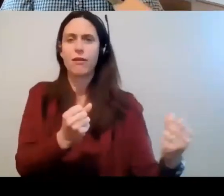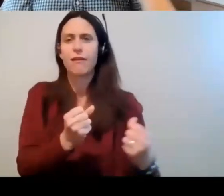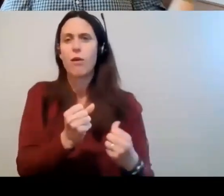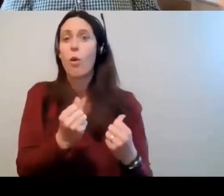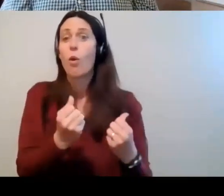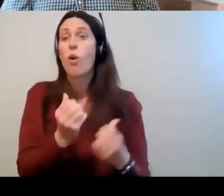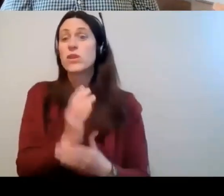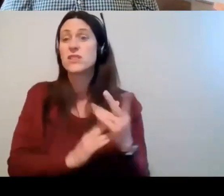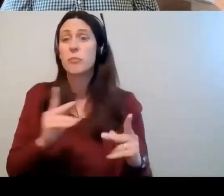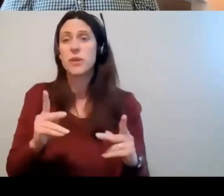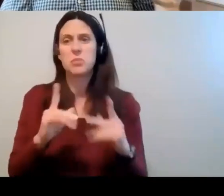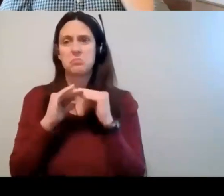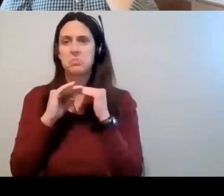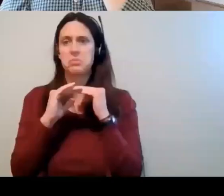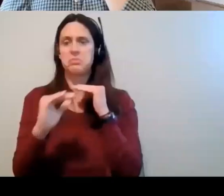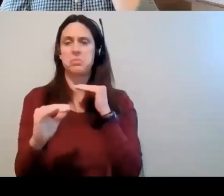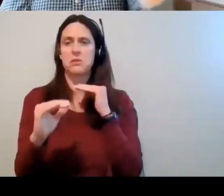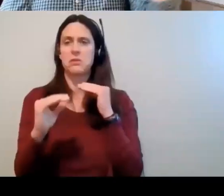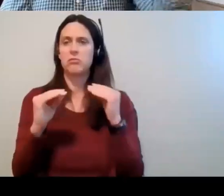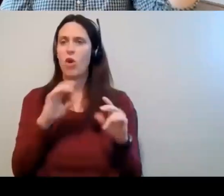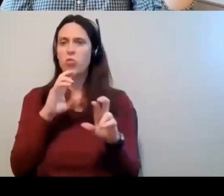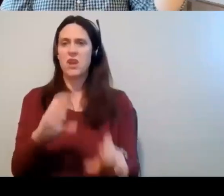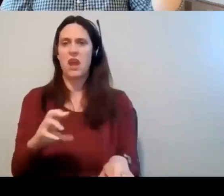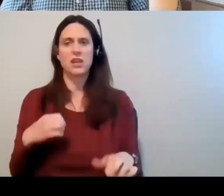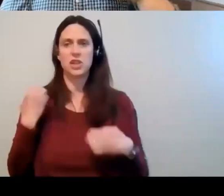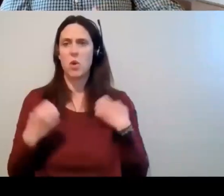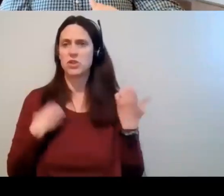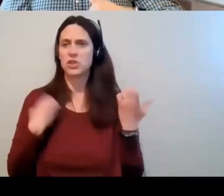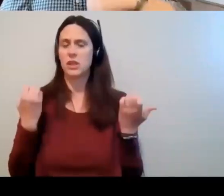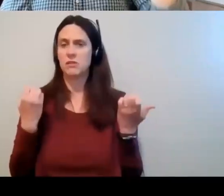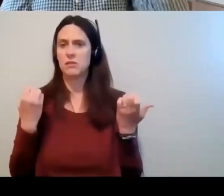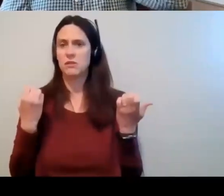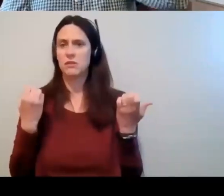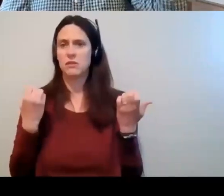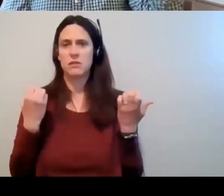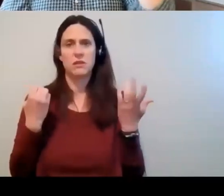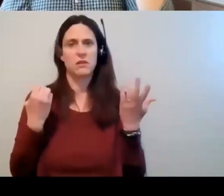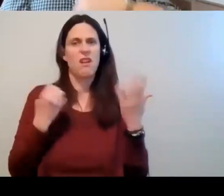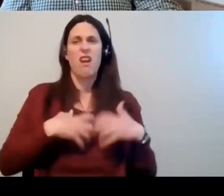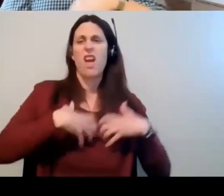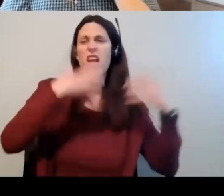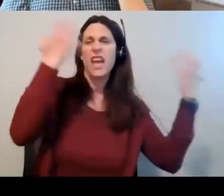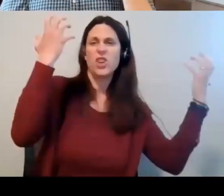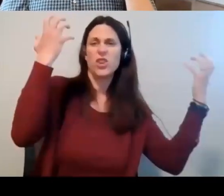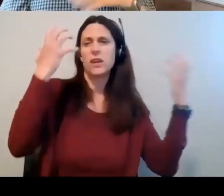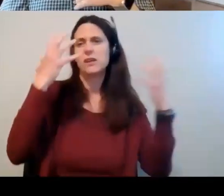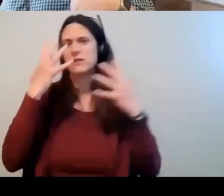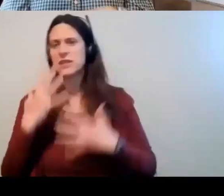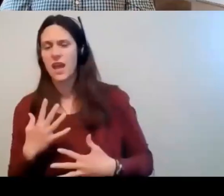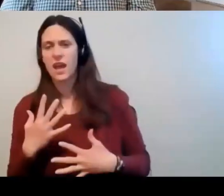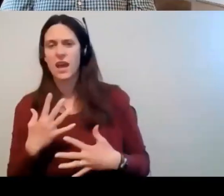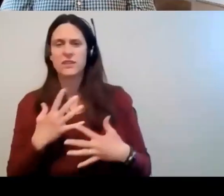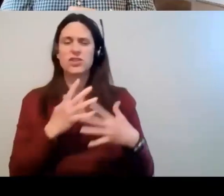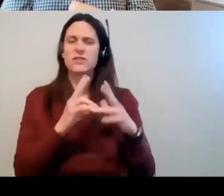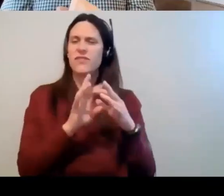and have very numb emotions. You can see irritability, you can see disconnection, you can see anger, you can see sadness. There's any